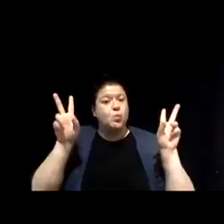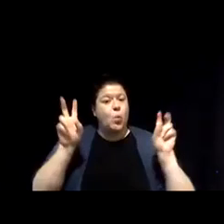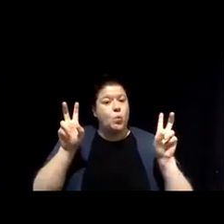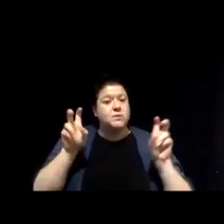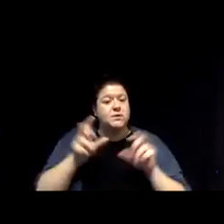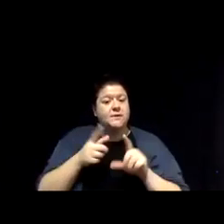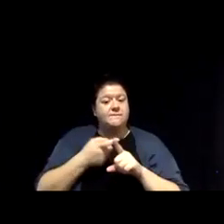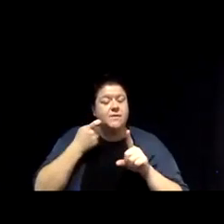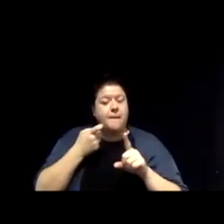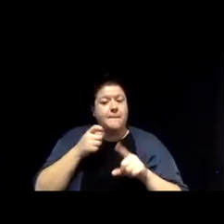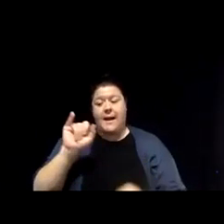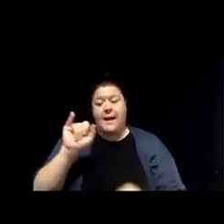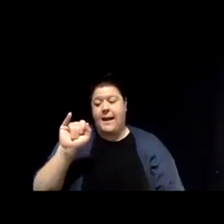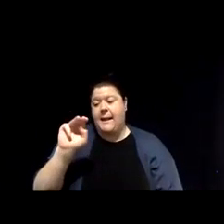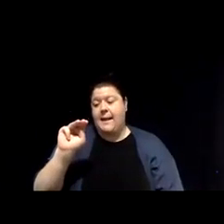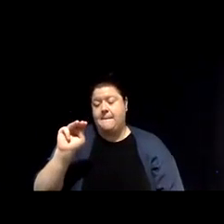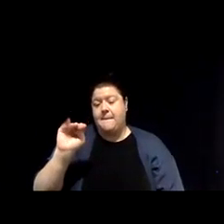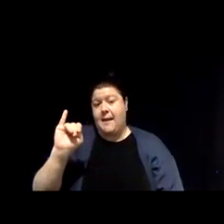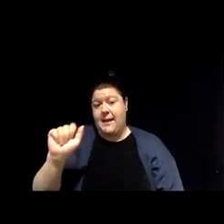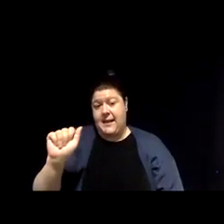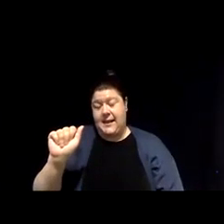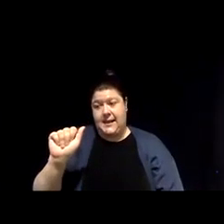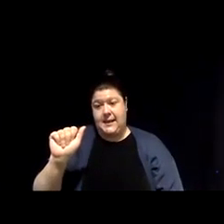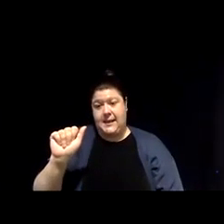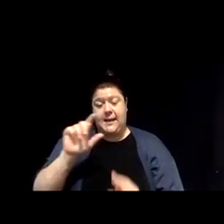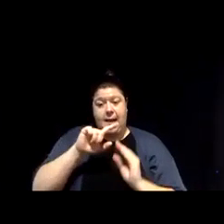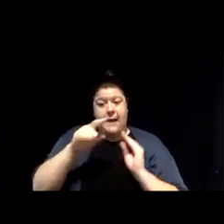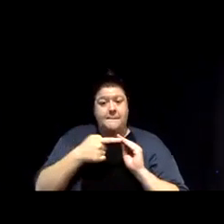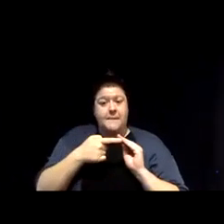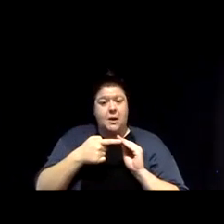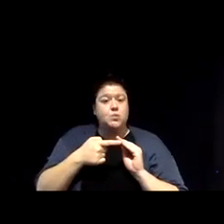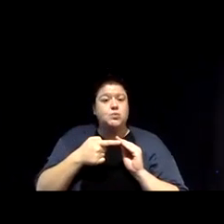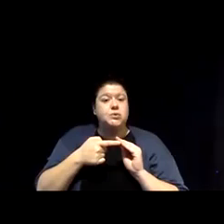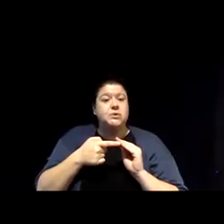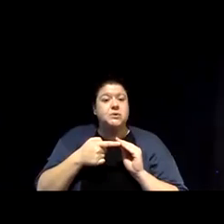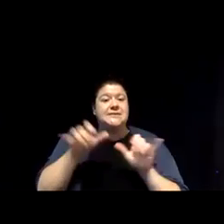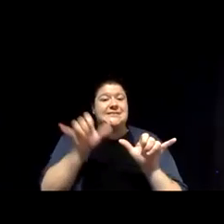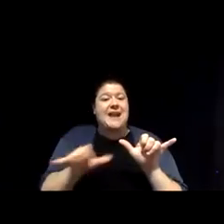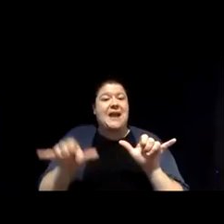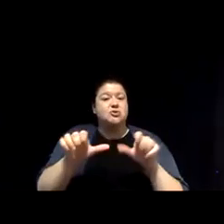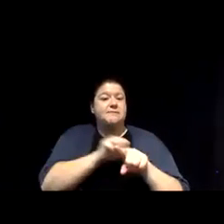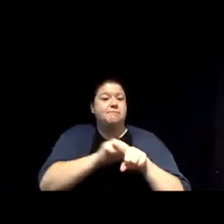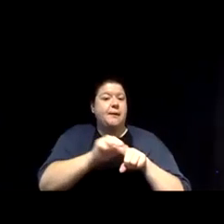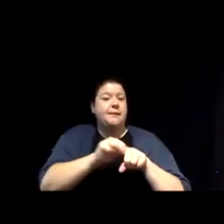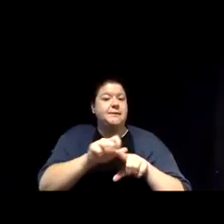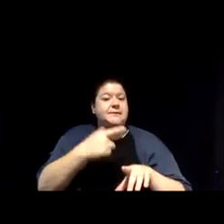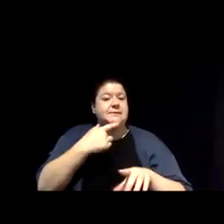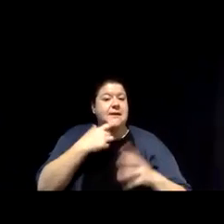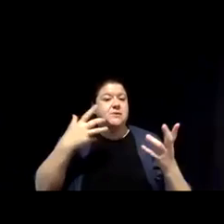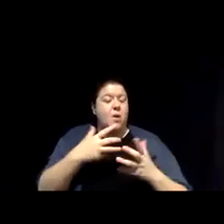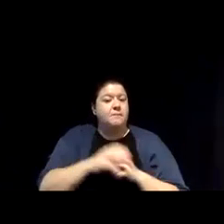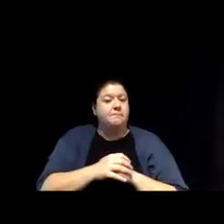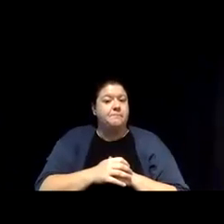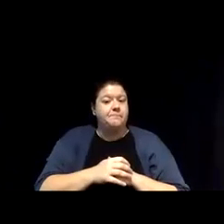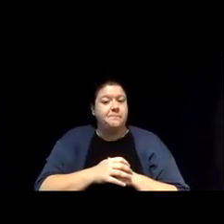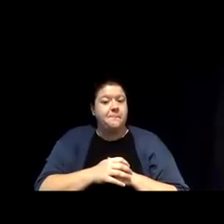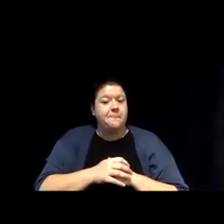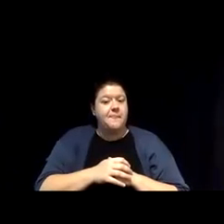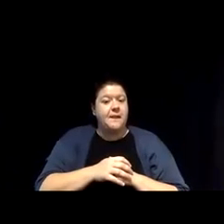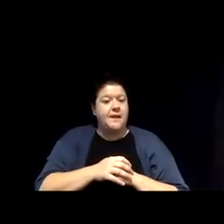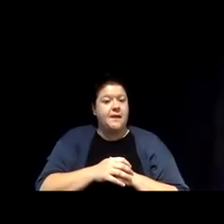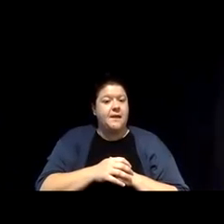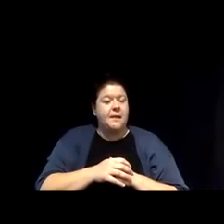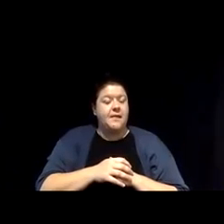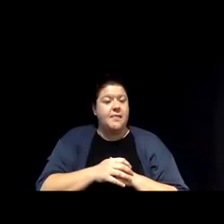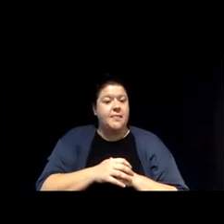from the IMIA about this in the standards of practice that says that interpreting, the most basic task